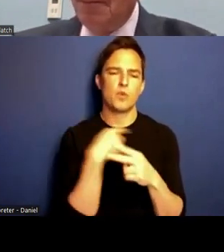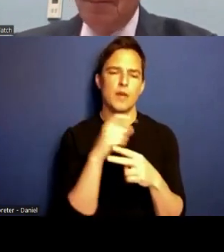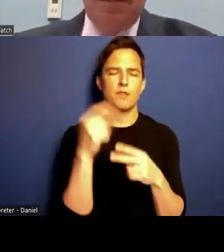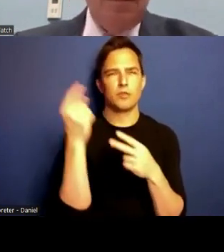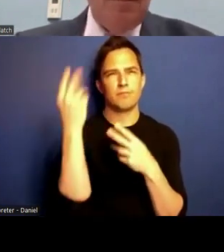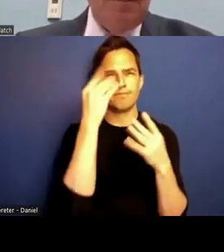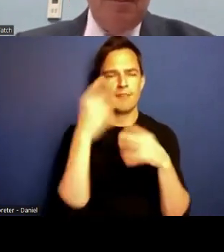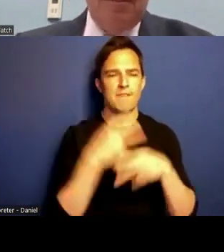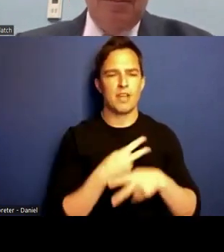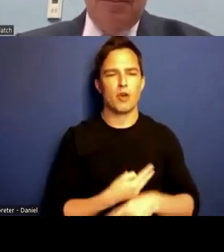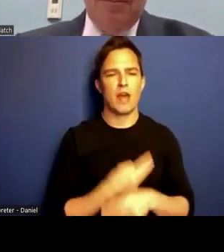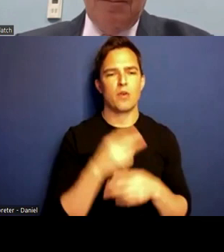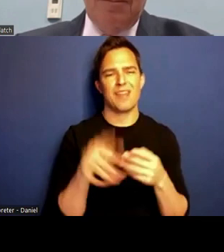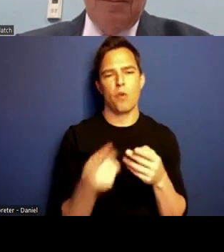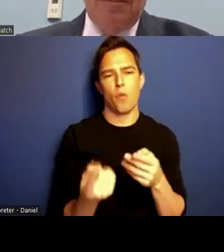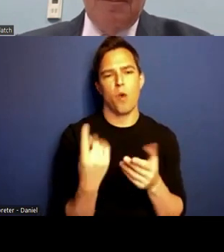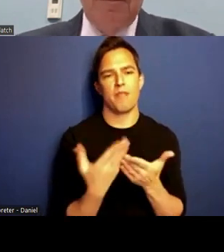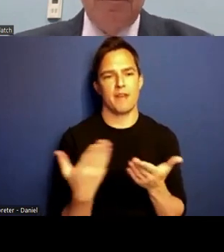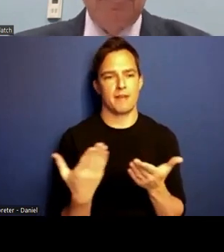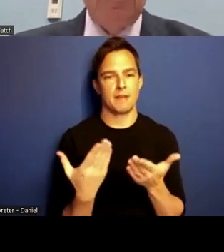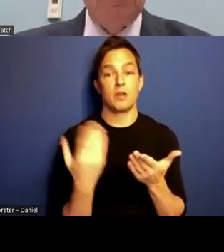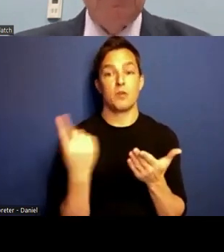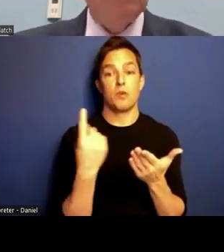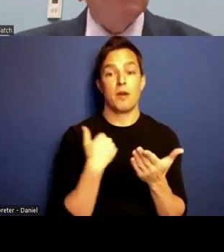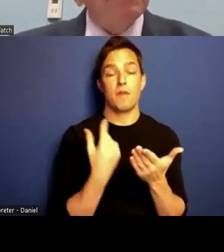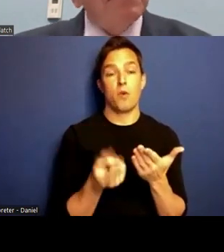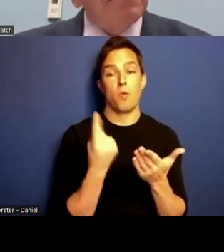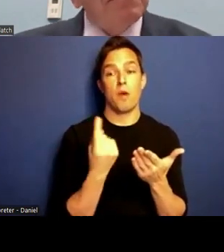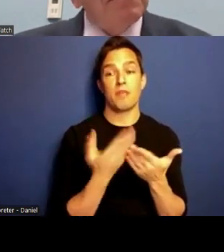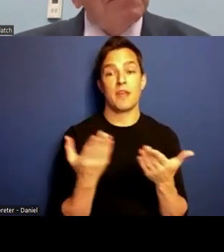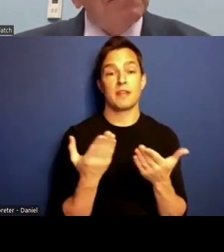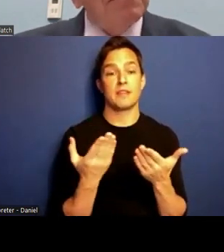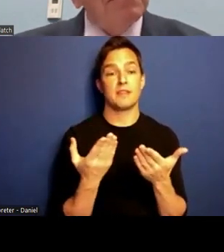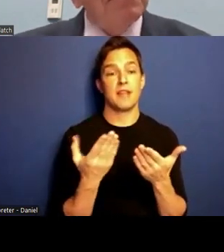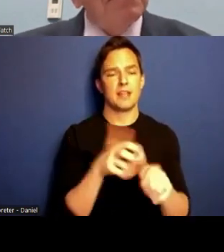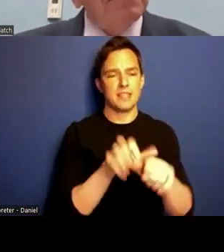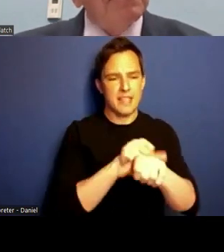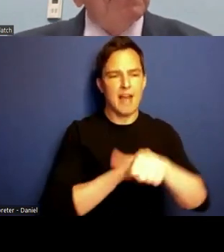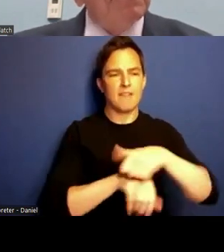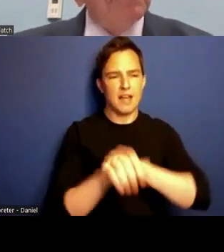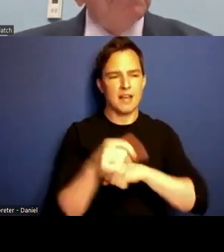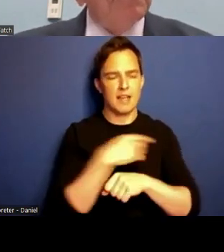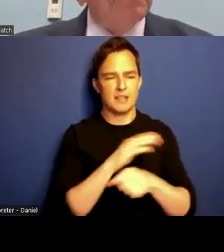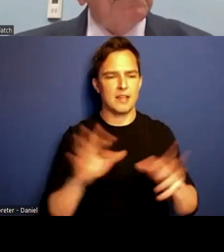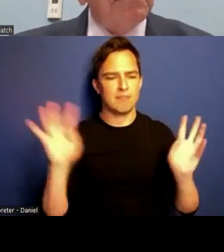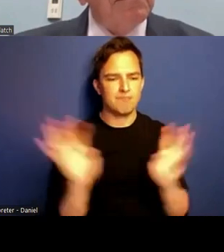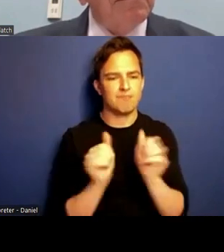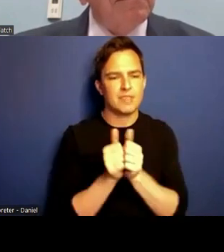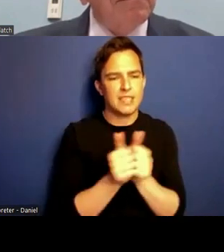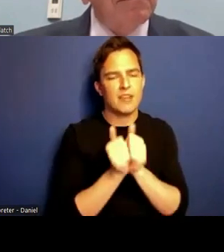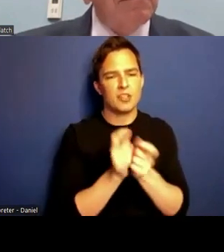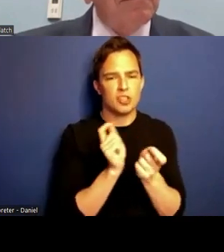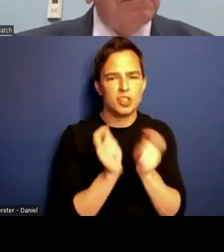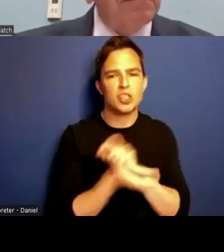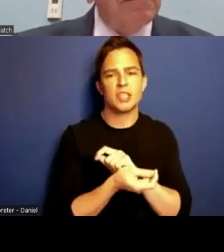what that one thing is. And we always had that one thing to galvanize us and bring us together and mobilize us to change